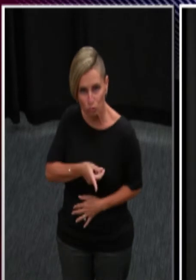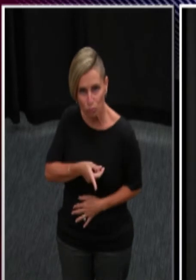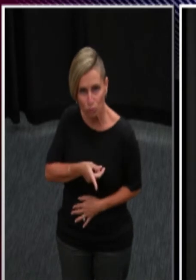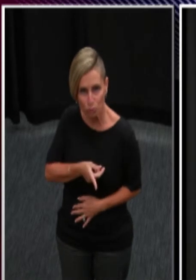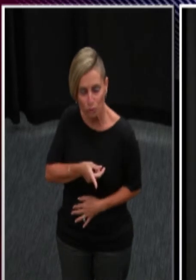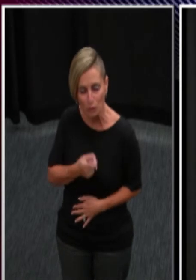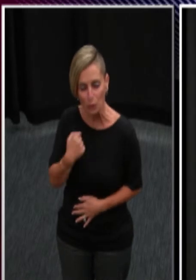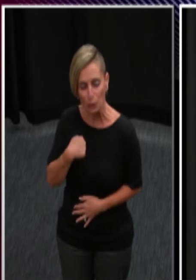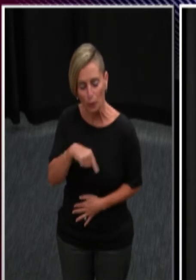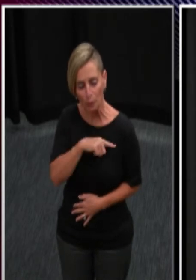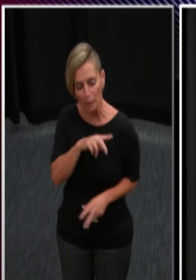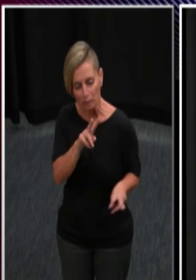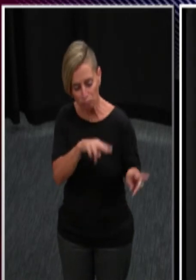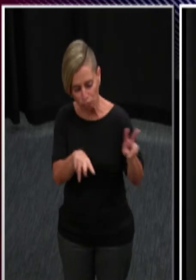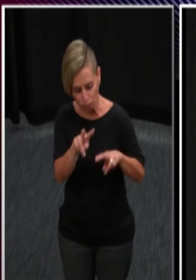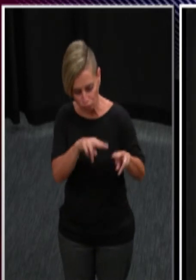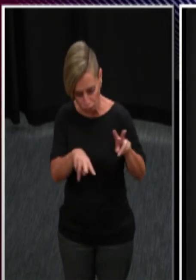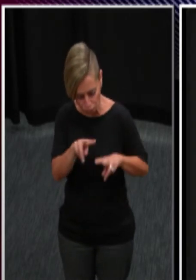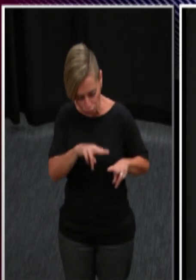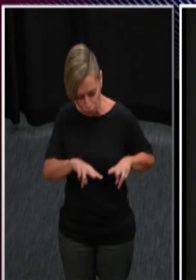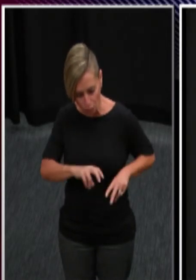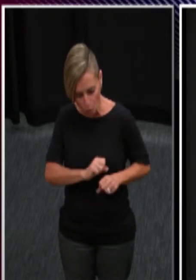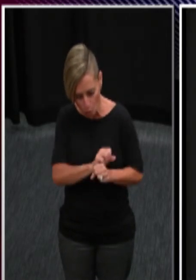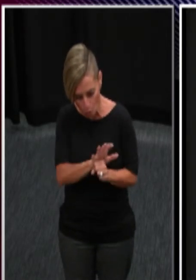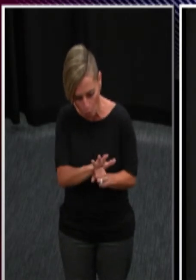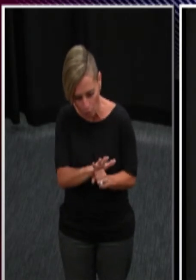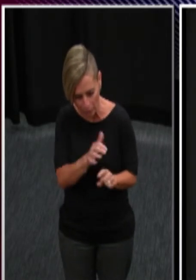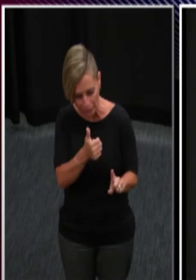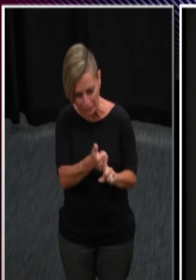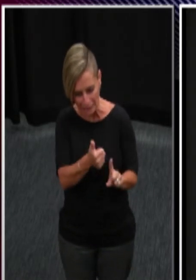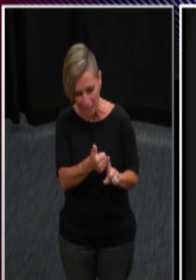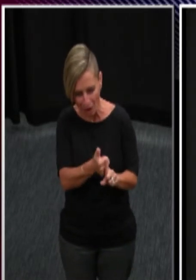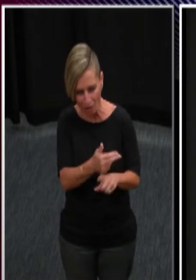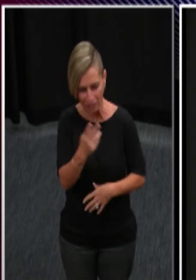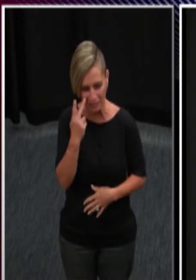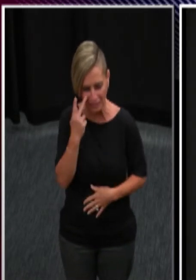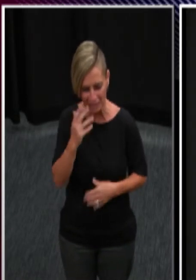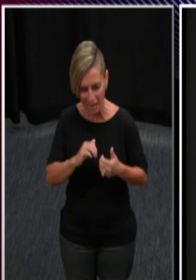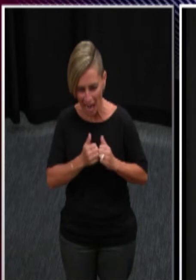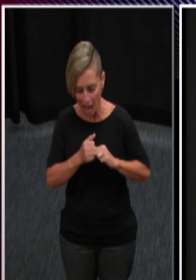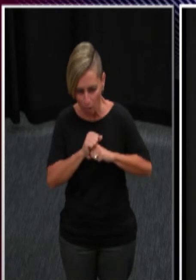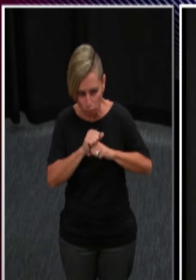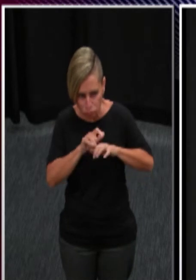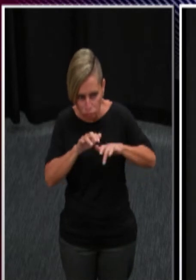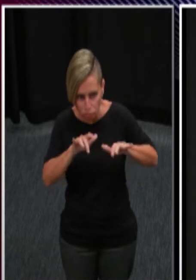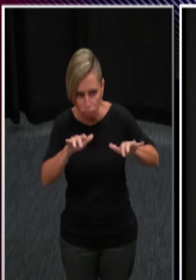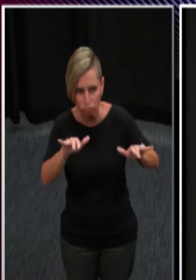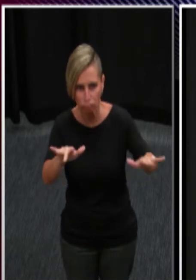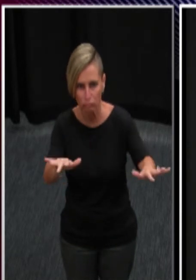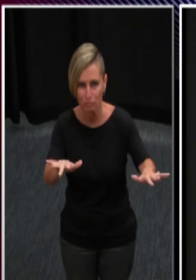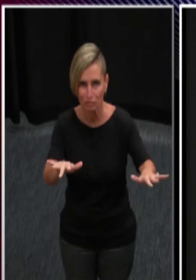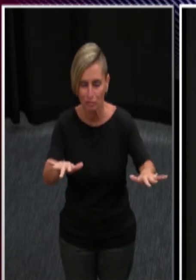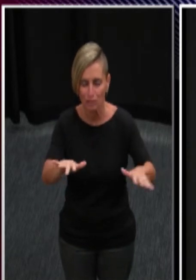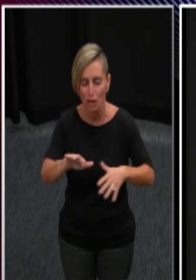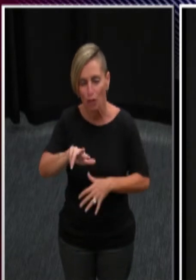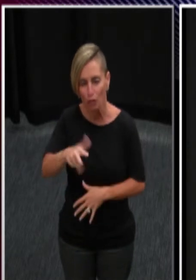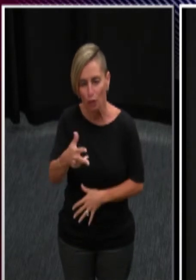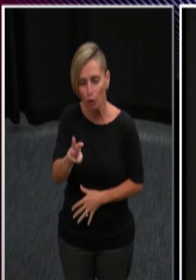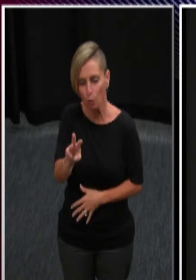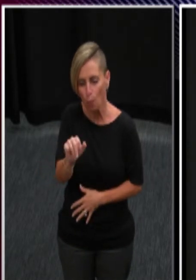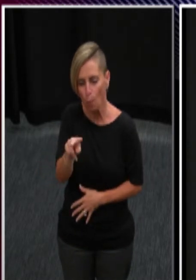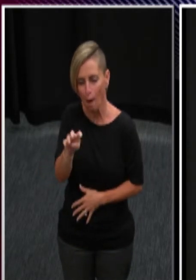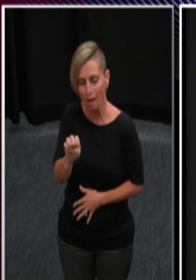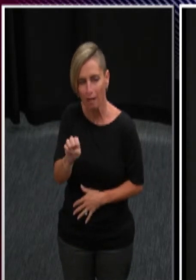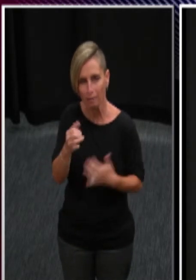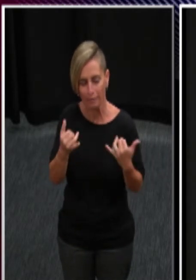the virus itself and how it's been spreading, we are in our third wave right now. And prior to coming